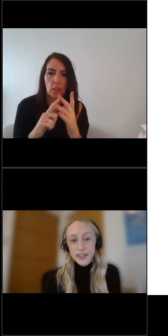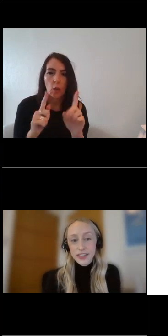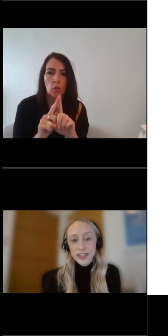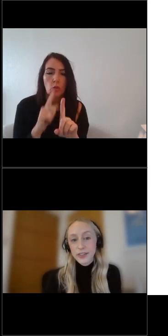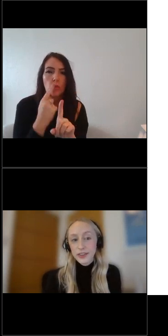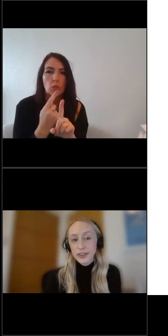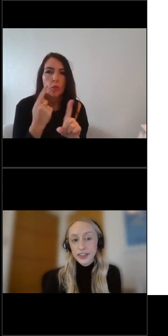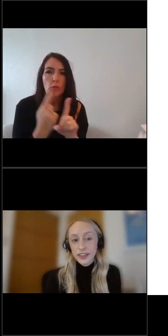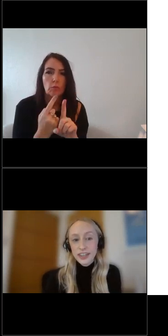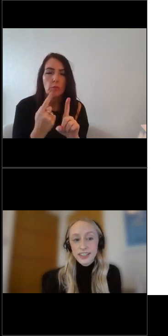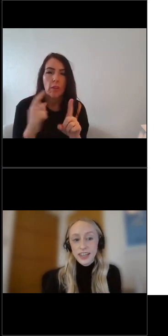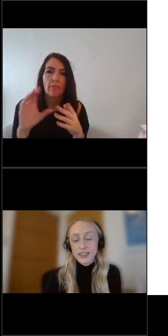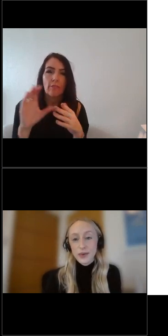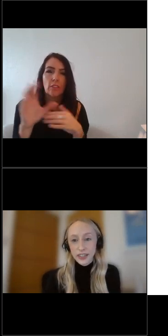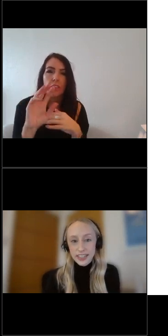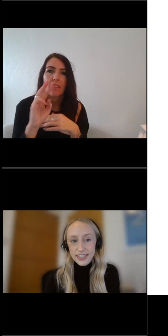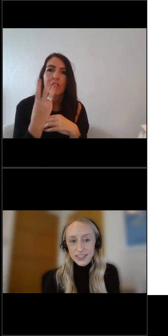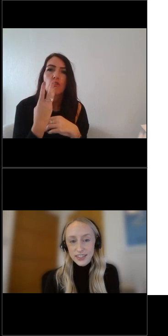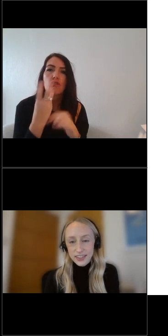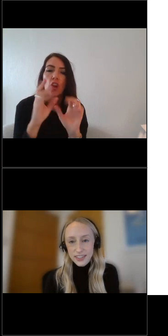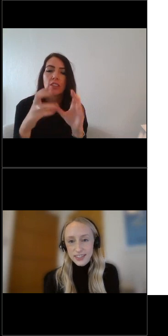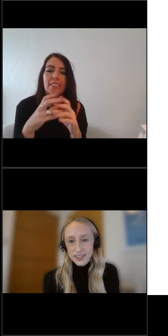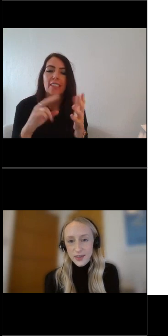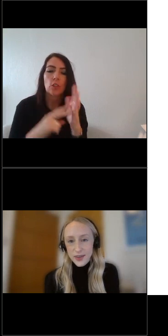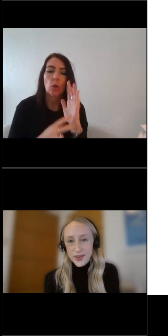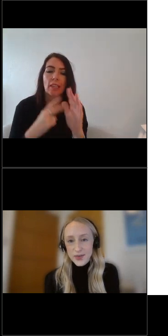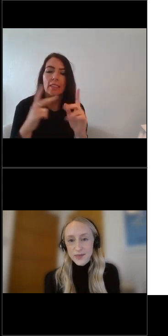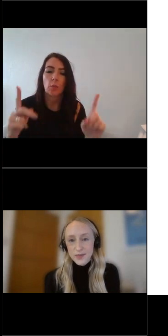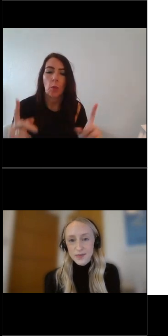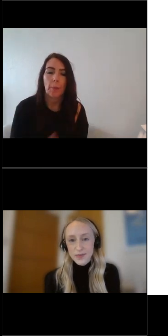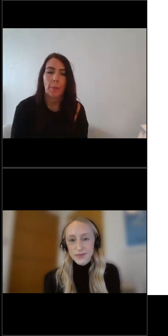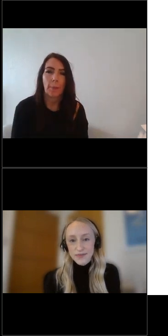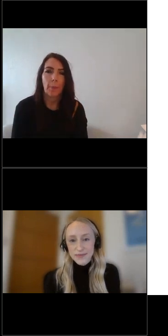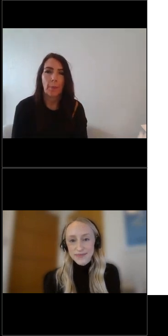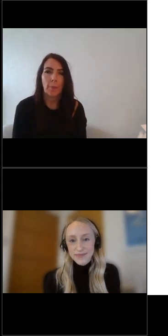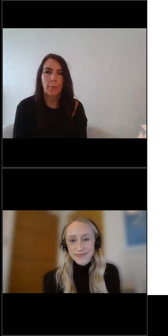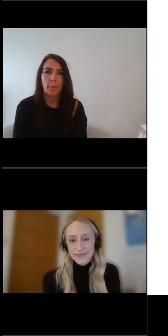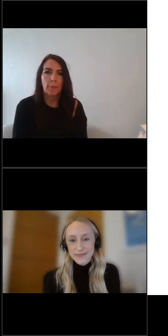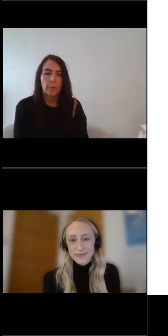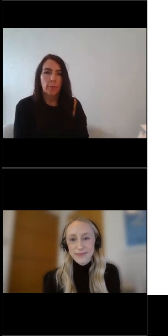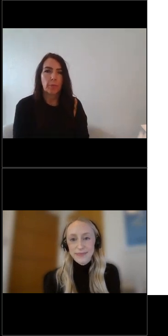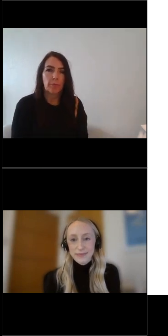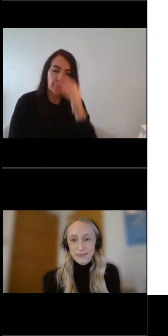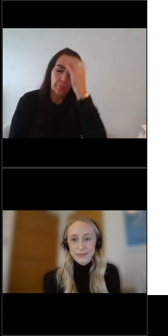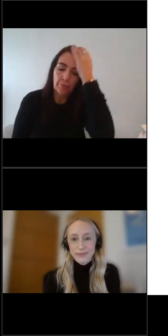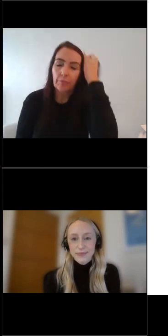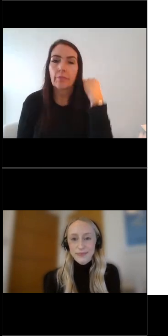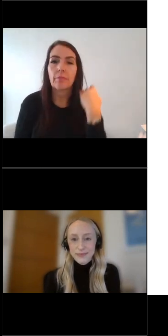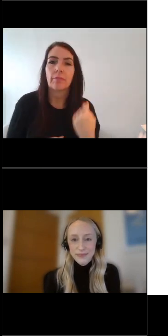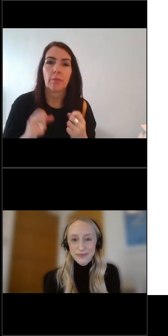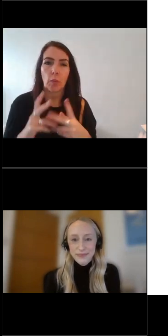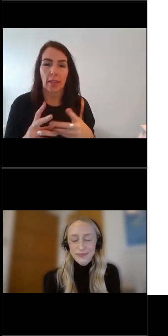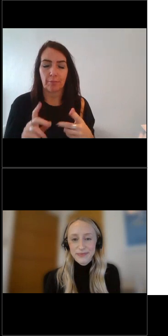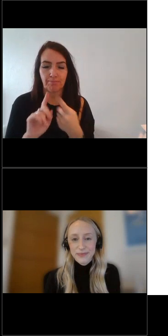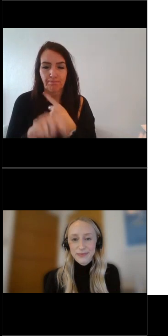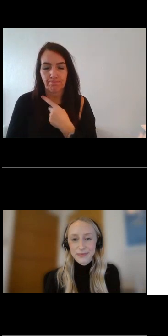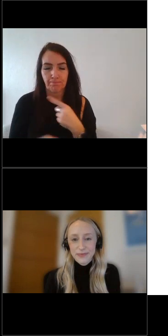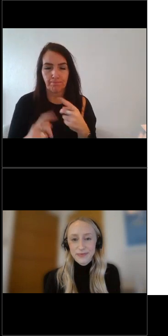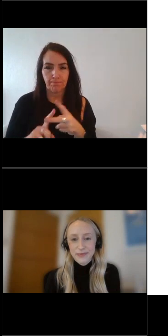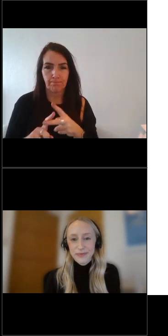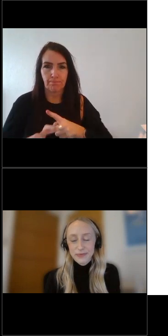about funding for third sector organizations? Okay, so taking the second part of that, there